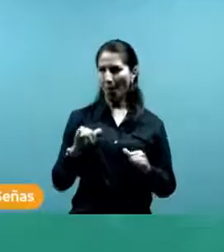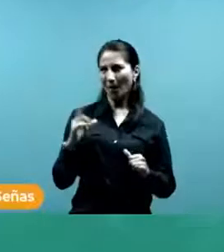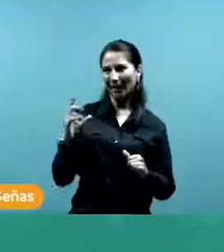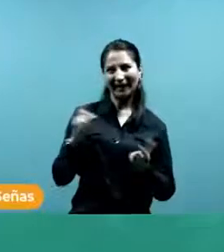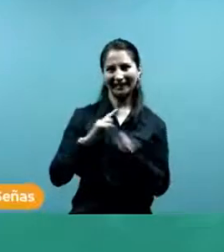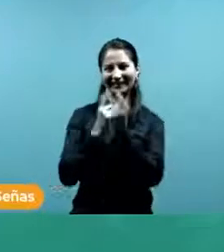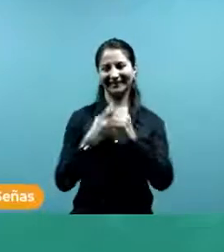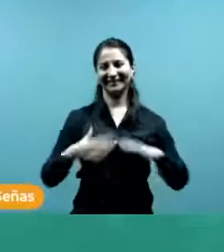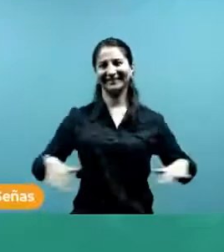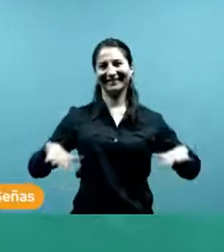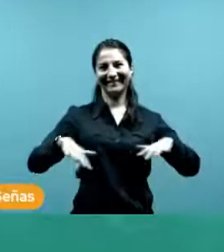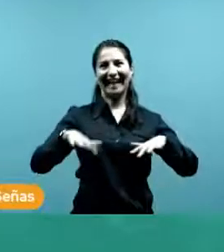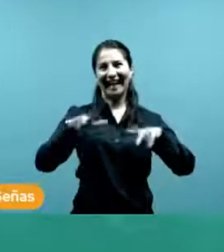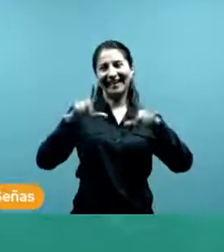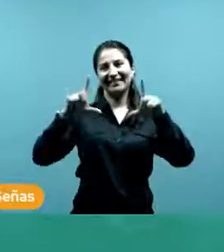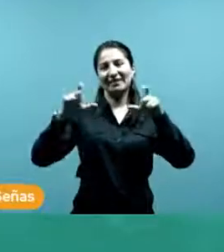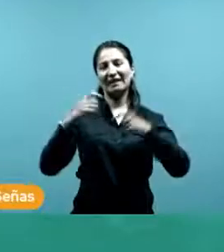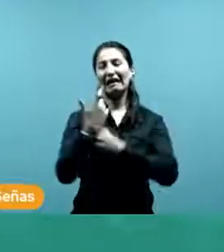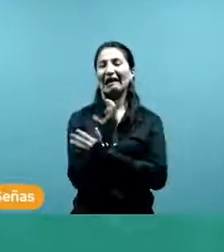situation that there was